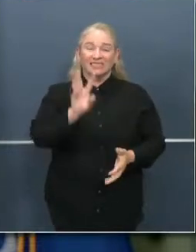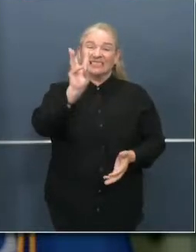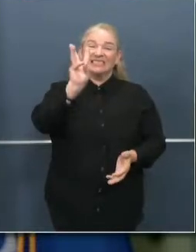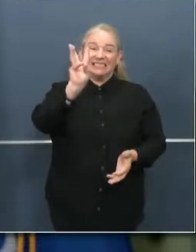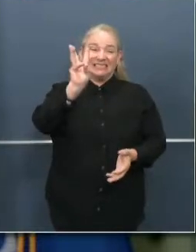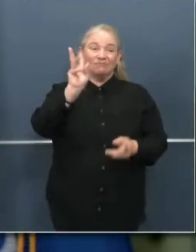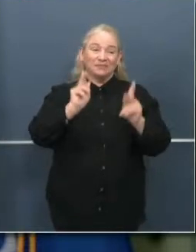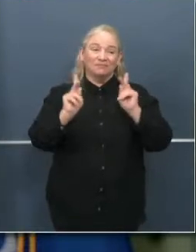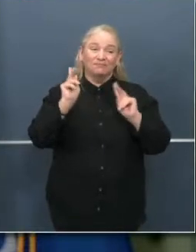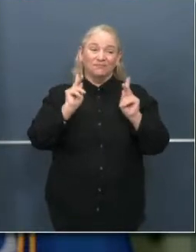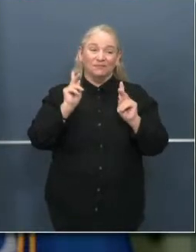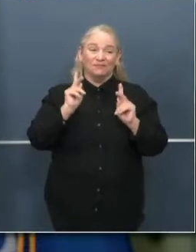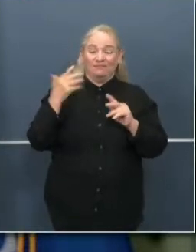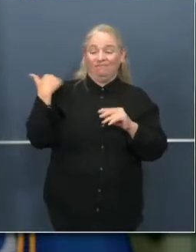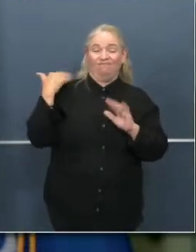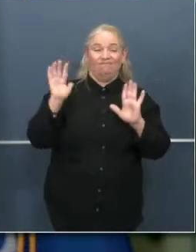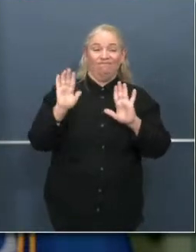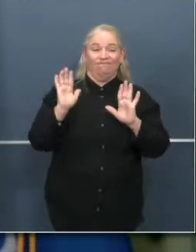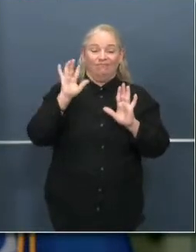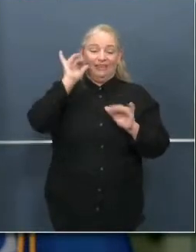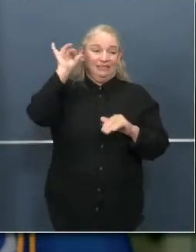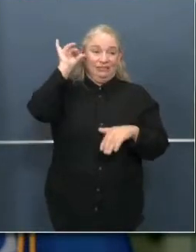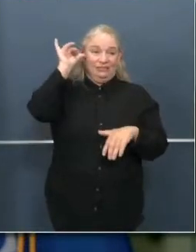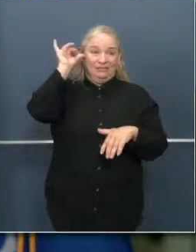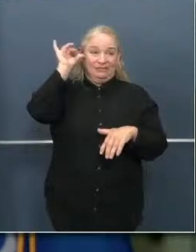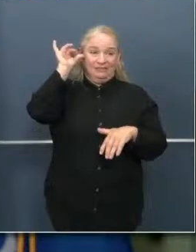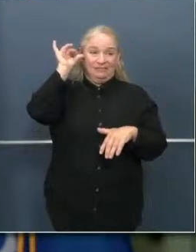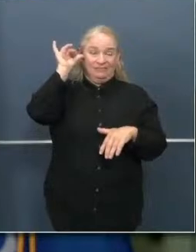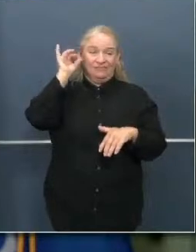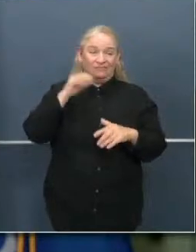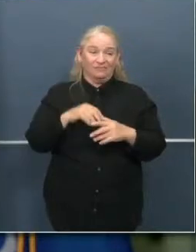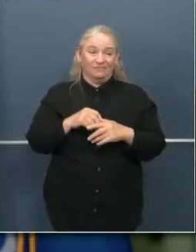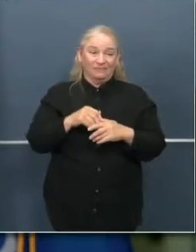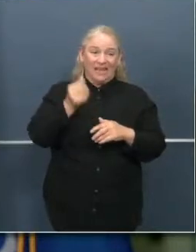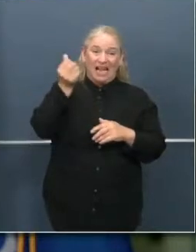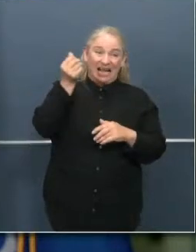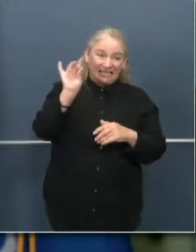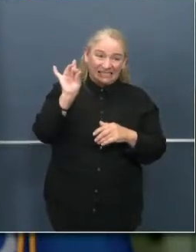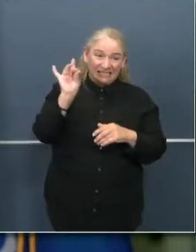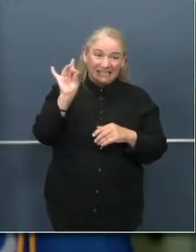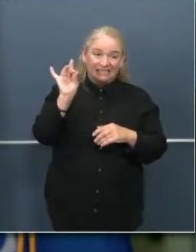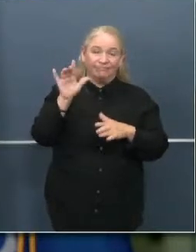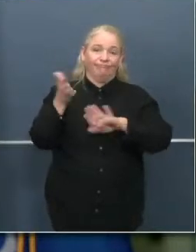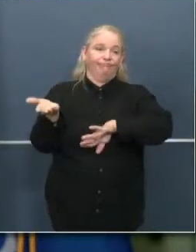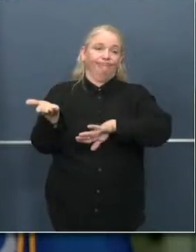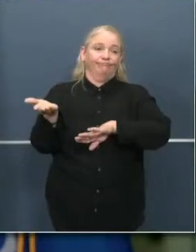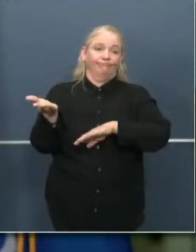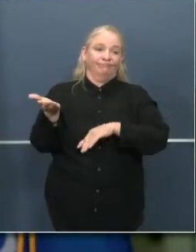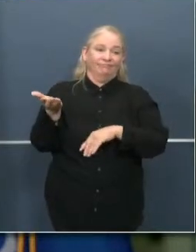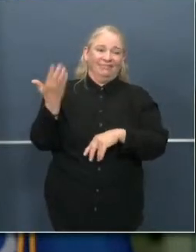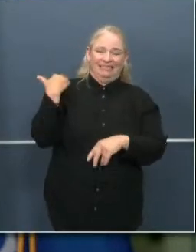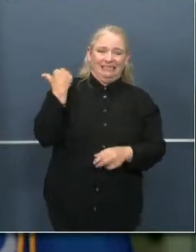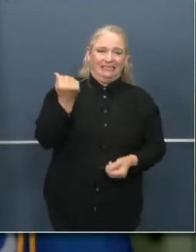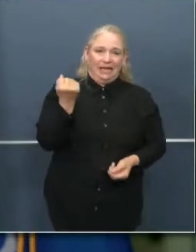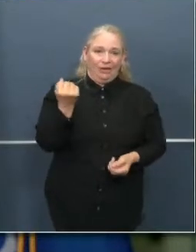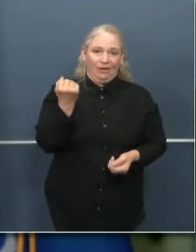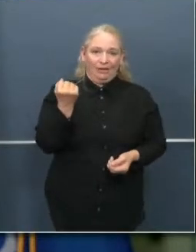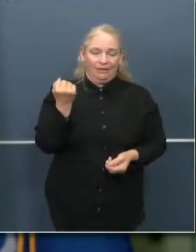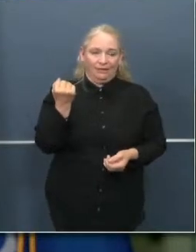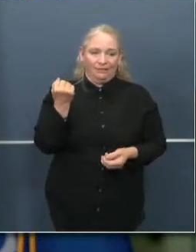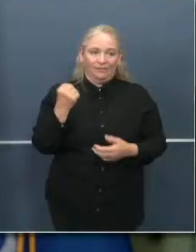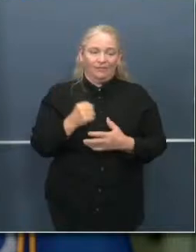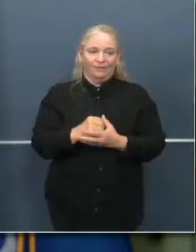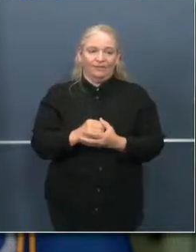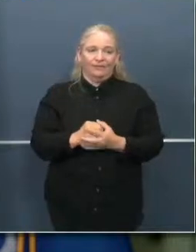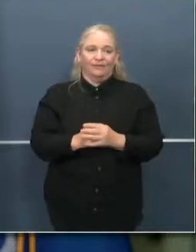their lives on Saturday. 6 people is 6 too many. It is substantially better number than we have seen in